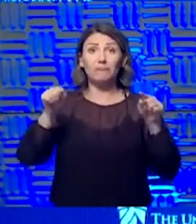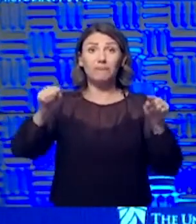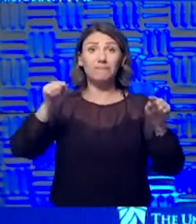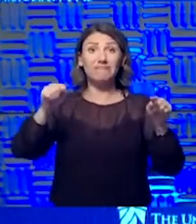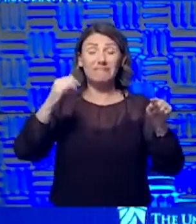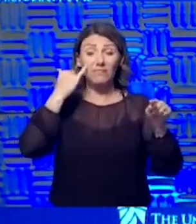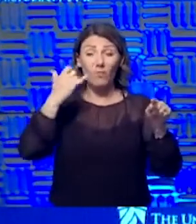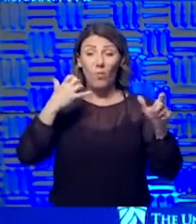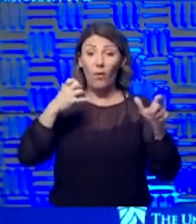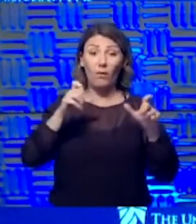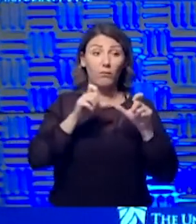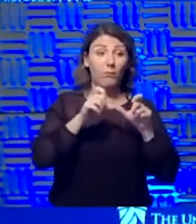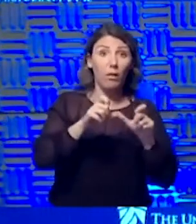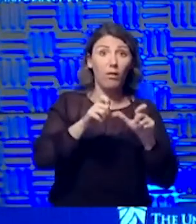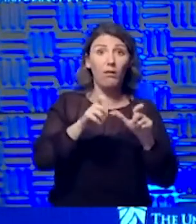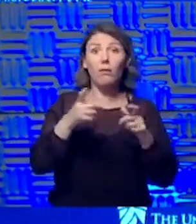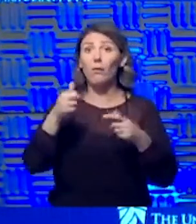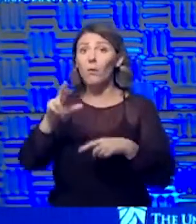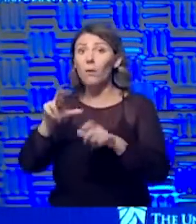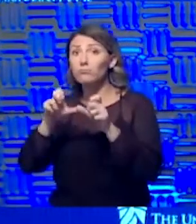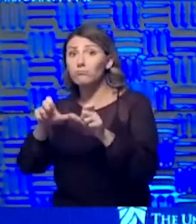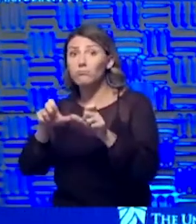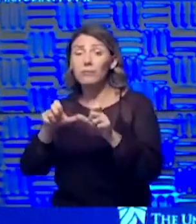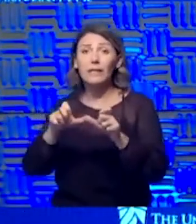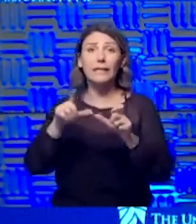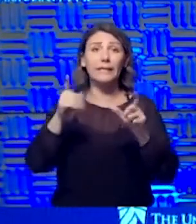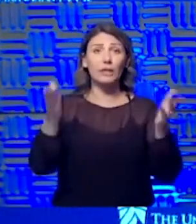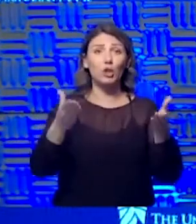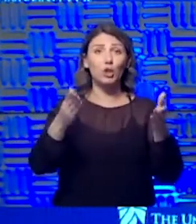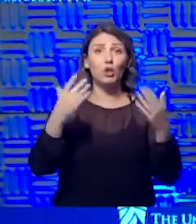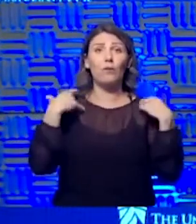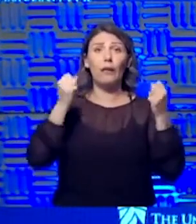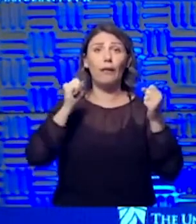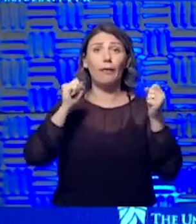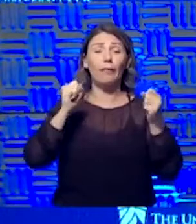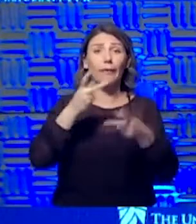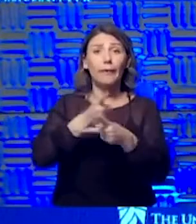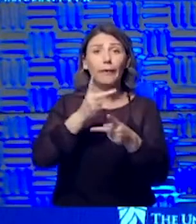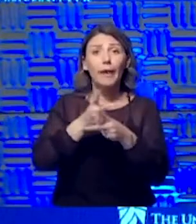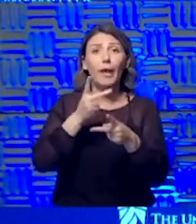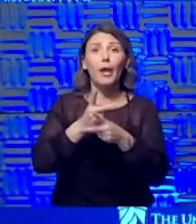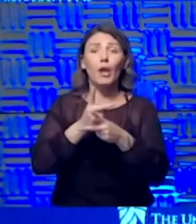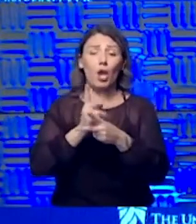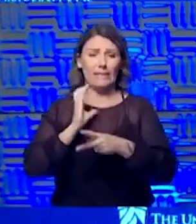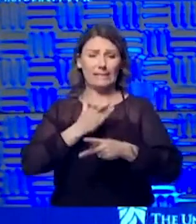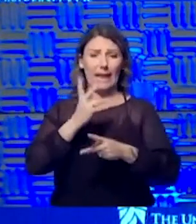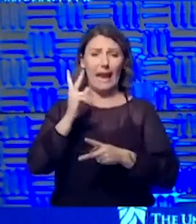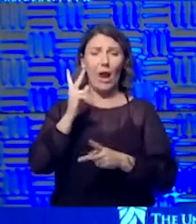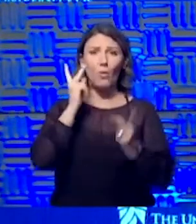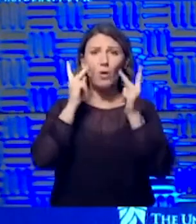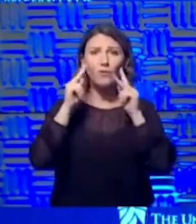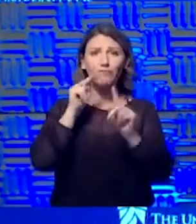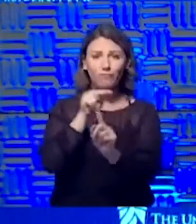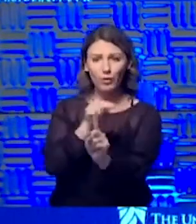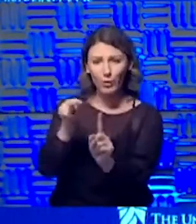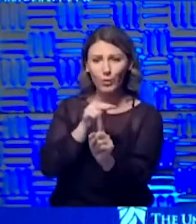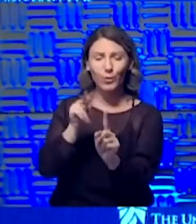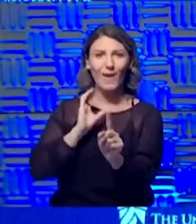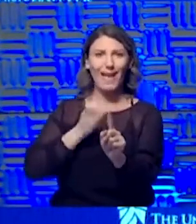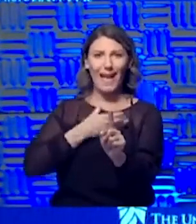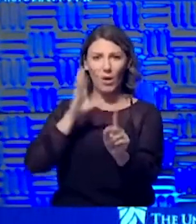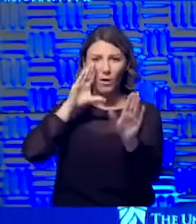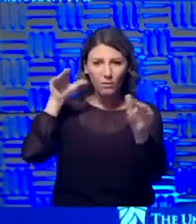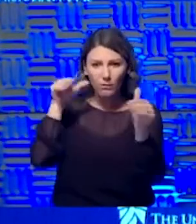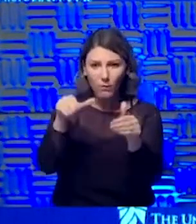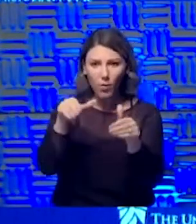stand on? You know, here in healthcare, we have this view of what the risk is. It's our view. It's our lane, and that's what we try to stay in.